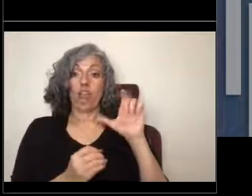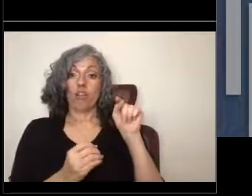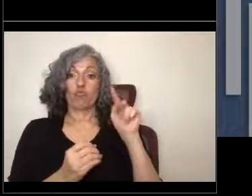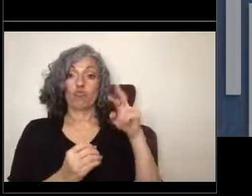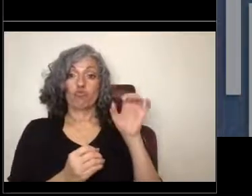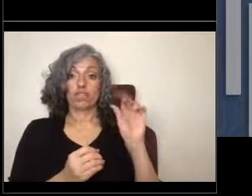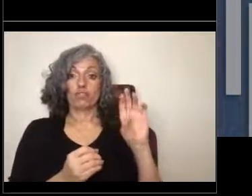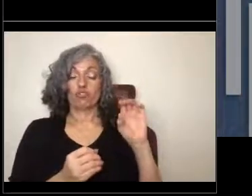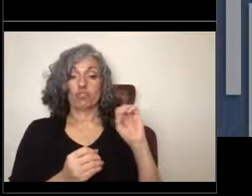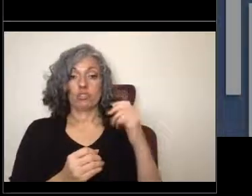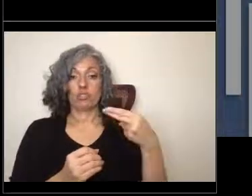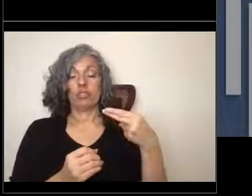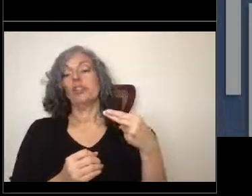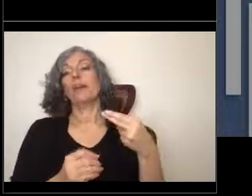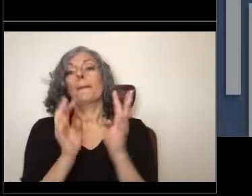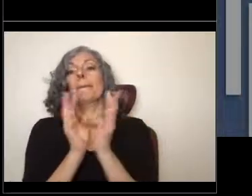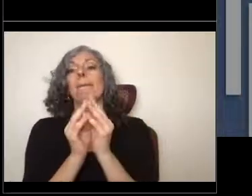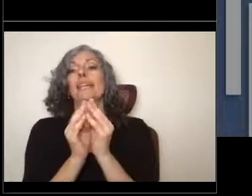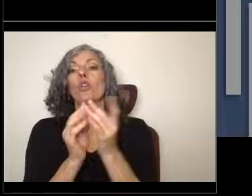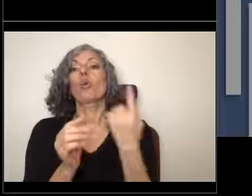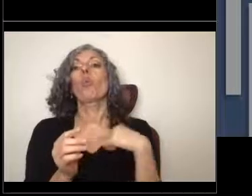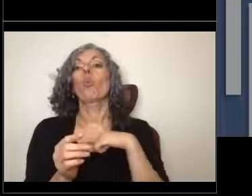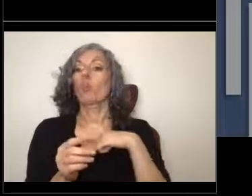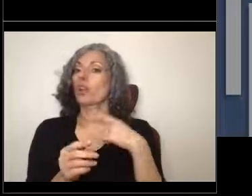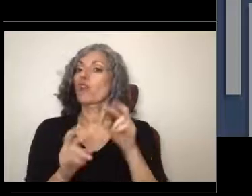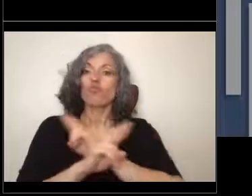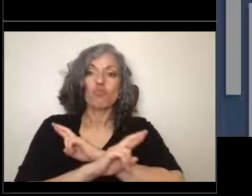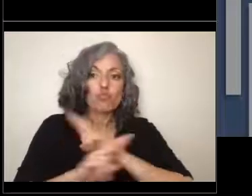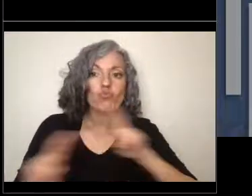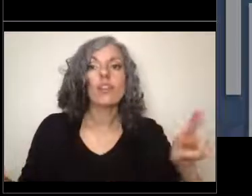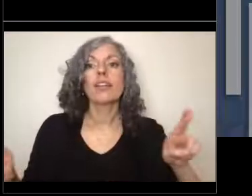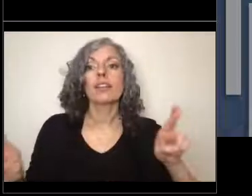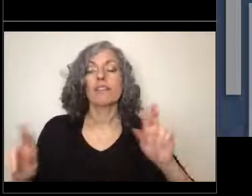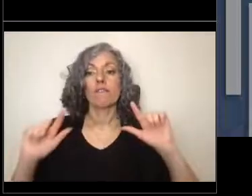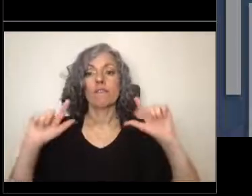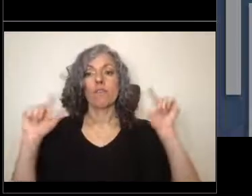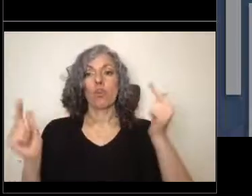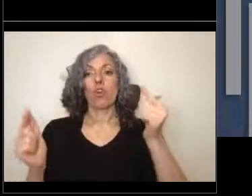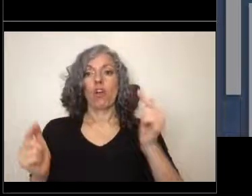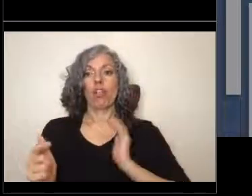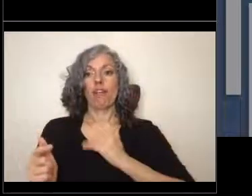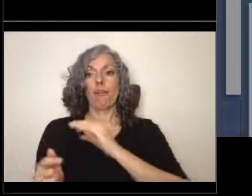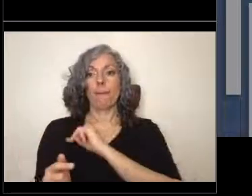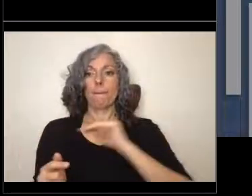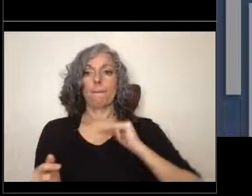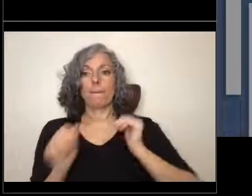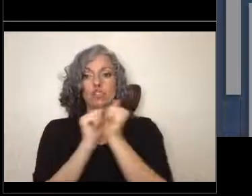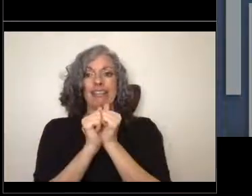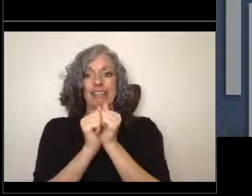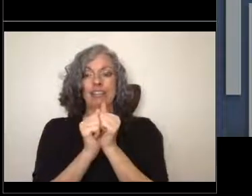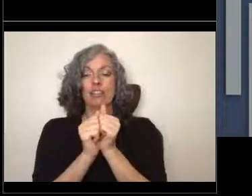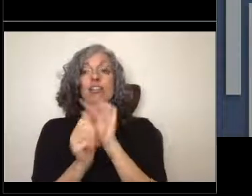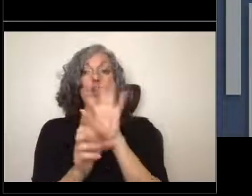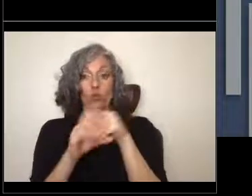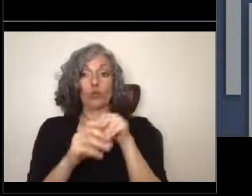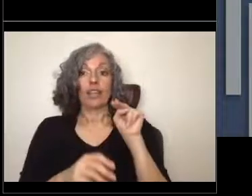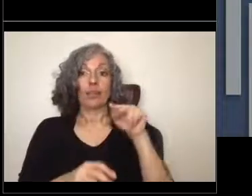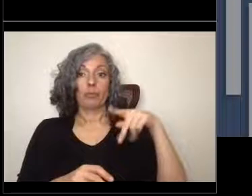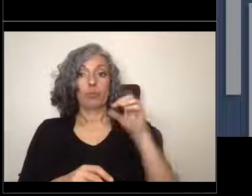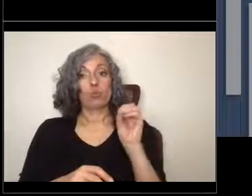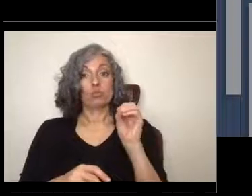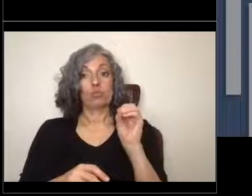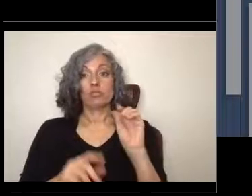meeting, we stand ready to bring all of our members together, including all the MPOs and many of the rural counties,